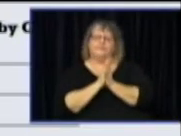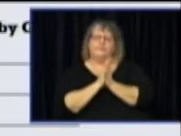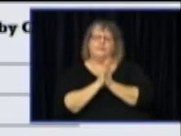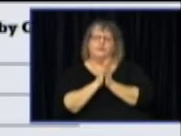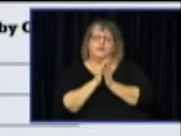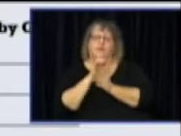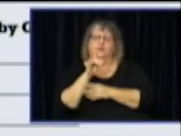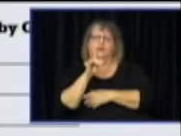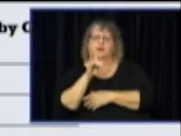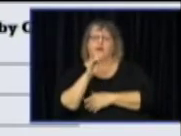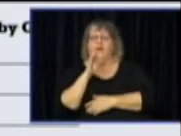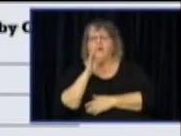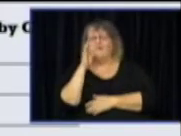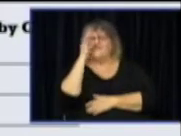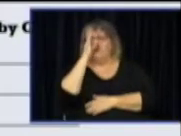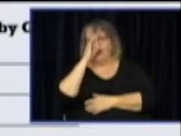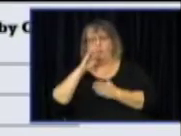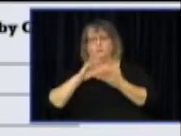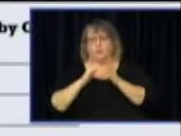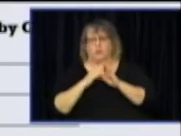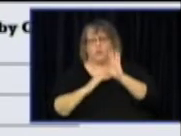our Filipino